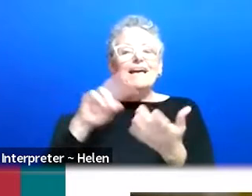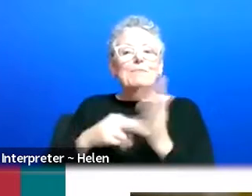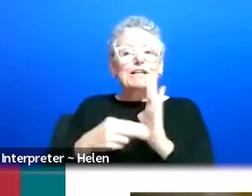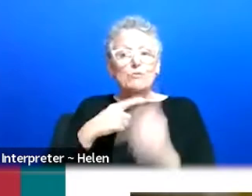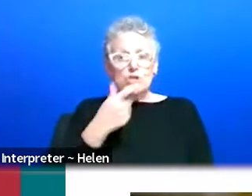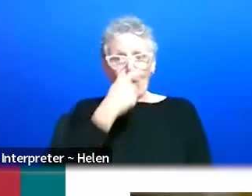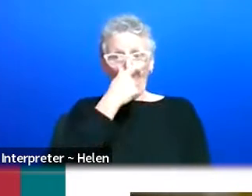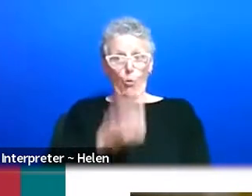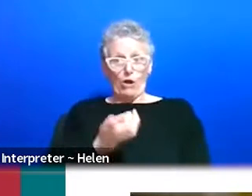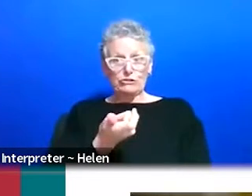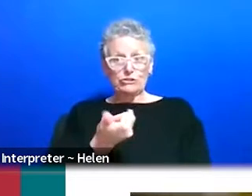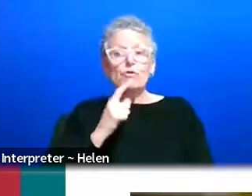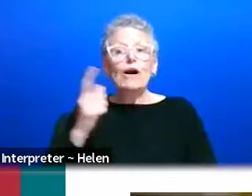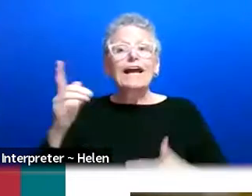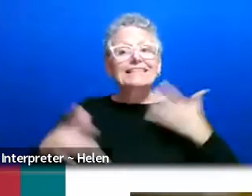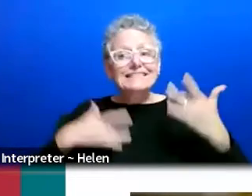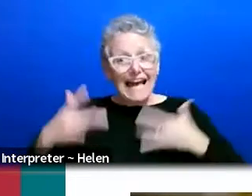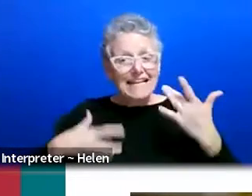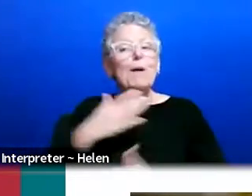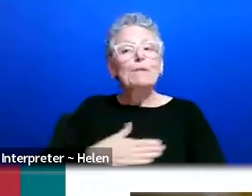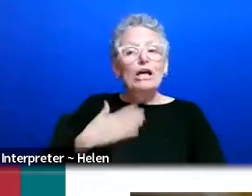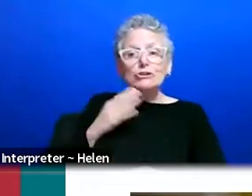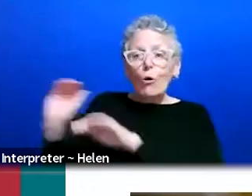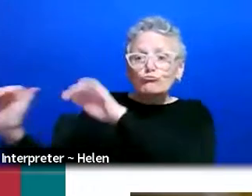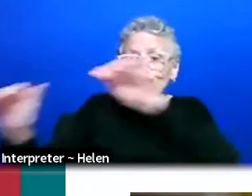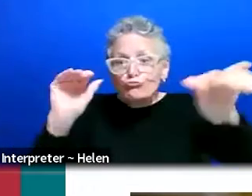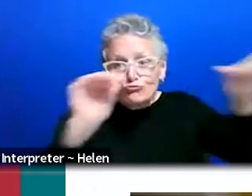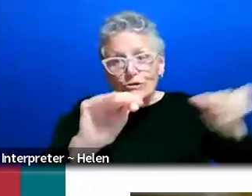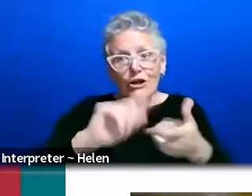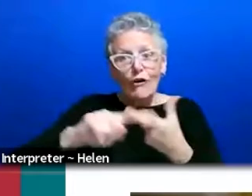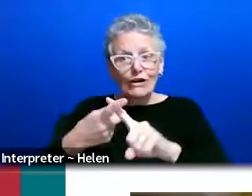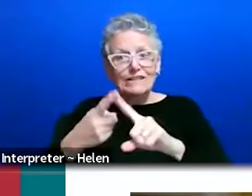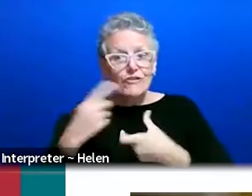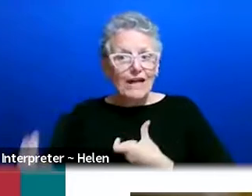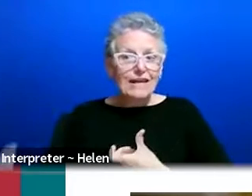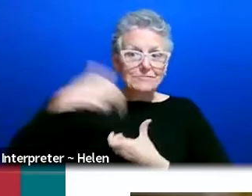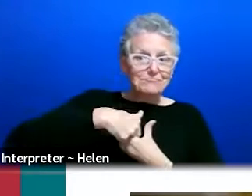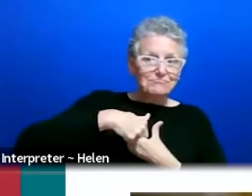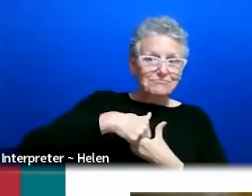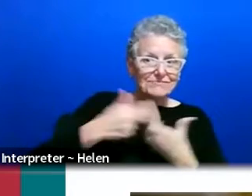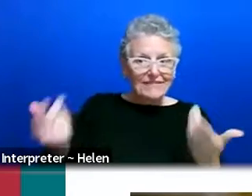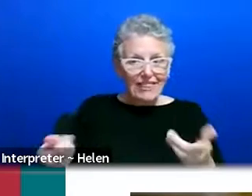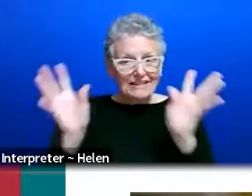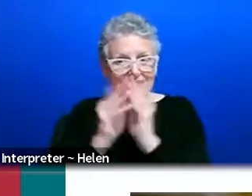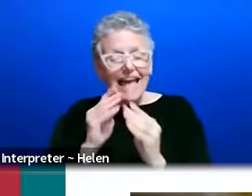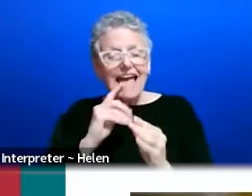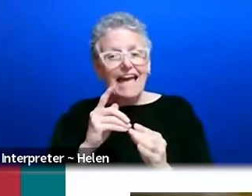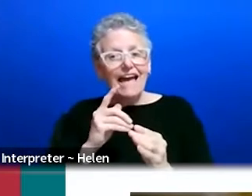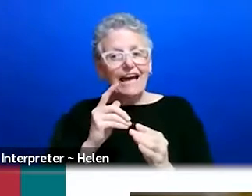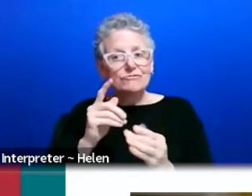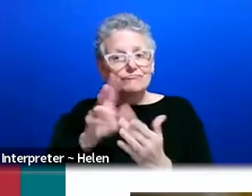watch, and if you're excited, please share it with your friends so that they can also jump on and appreciate it as well.